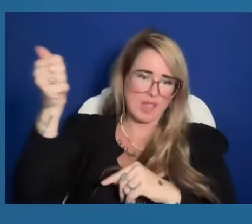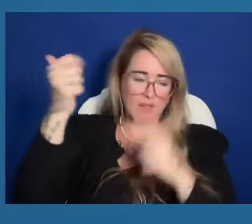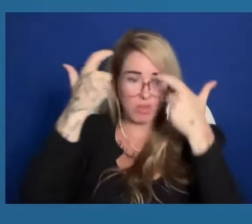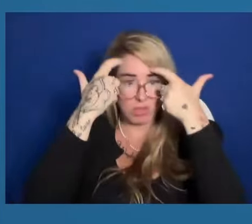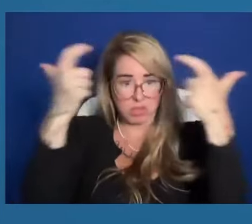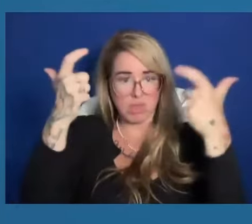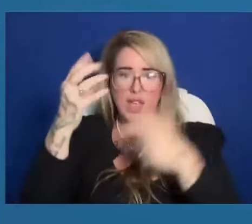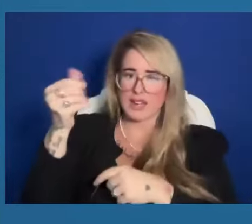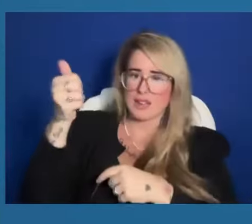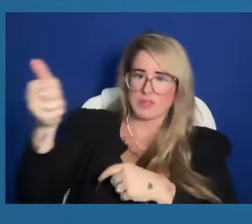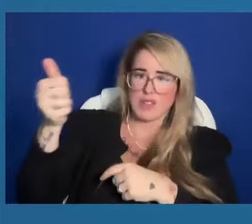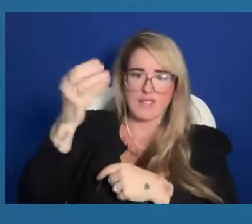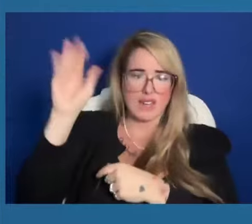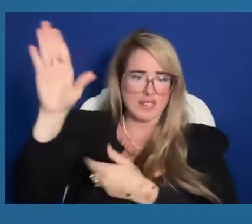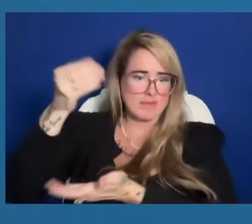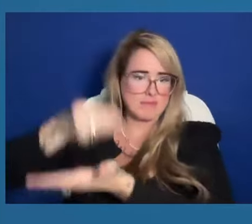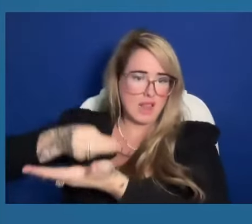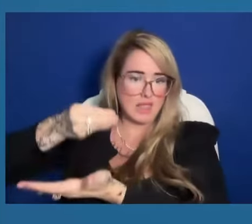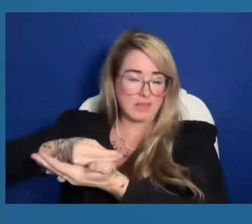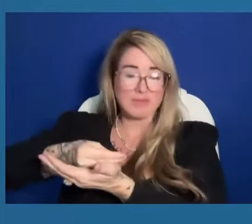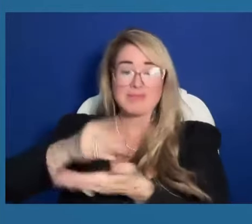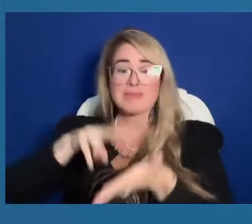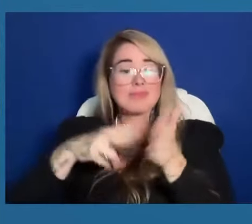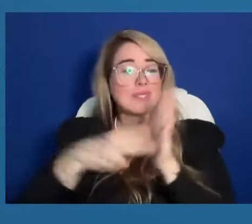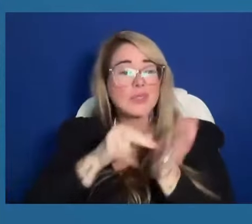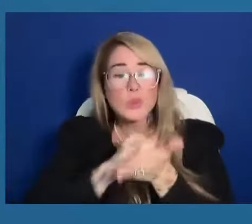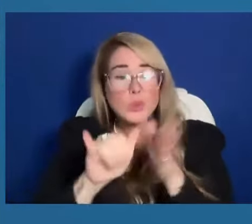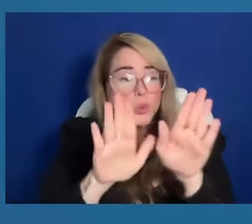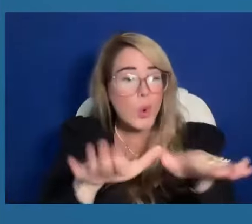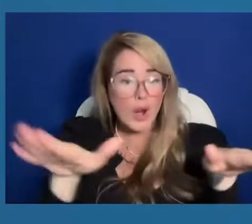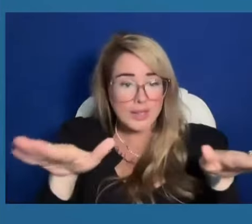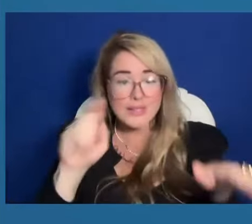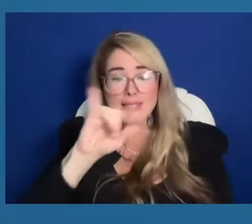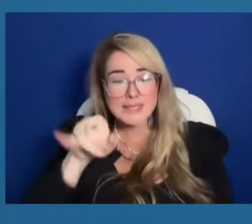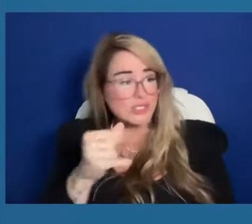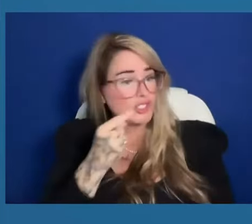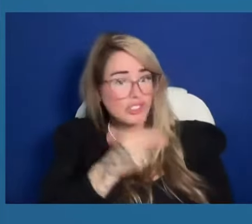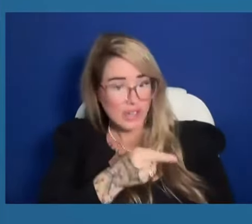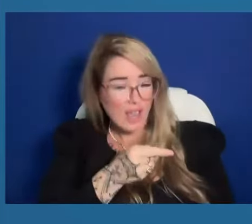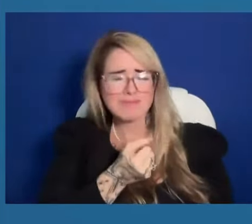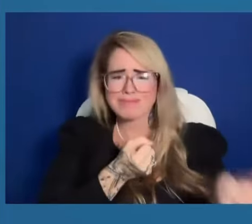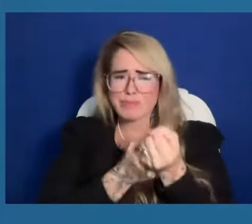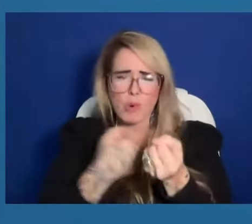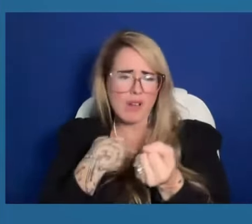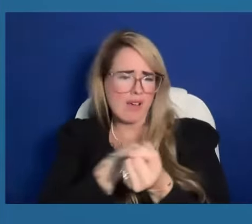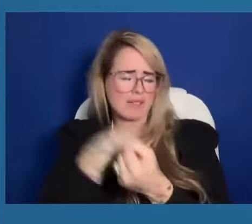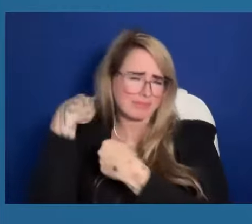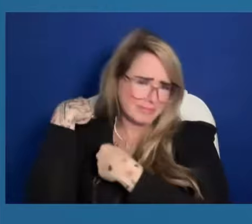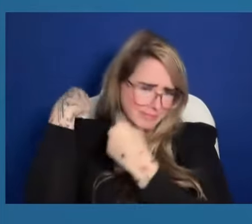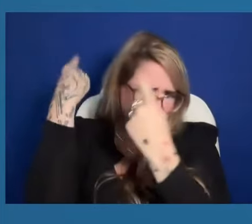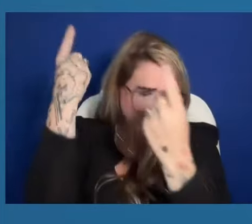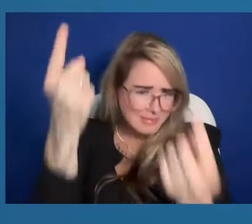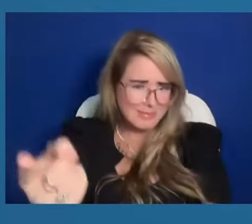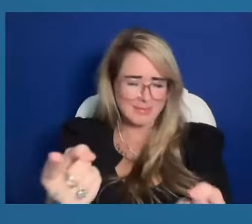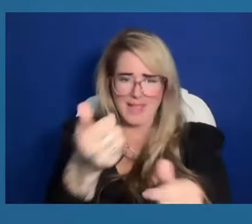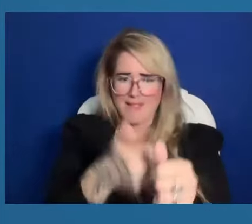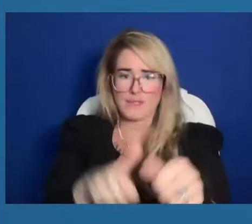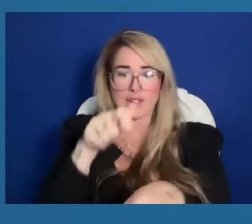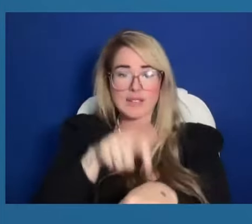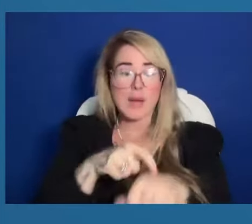his riches. So, New York, Tish James has had our back on every turn, and it is